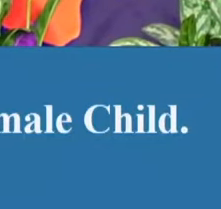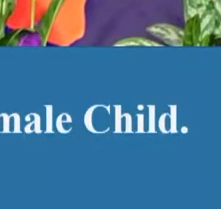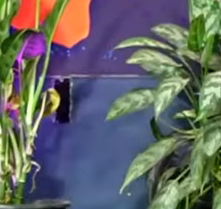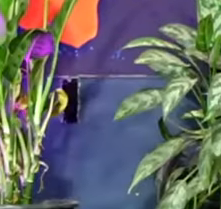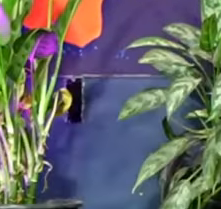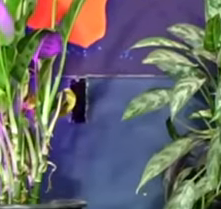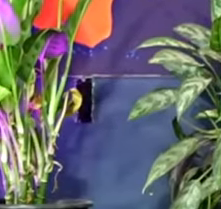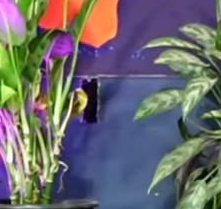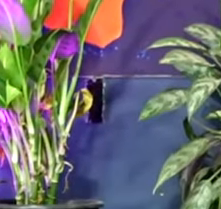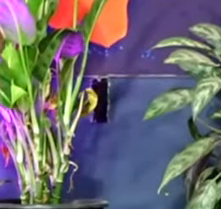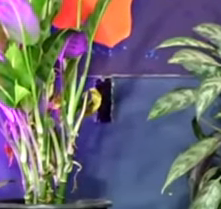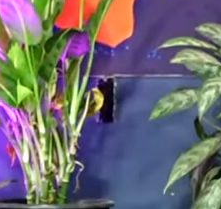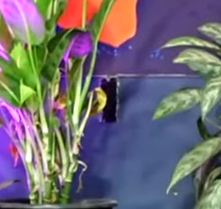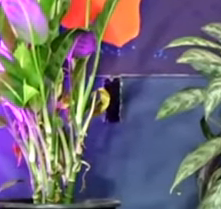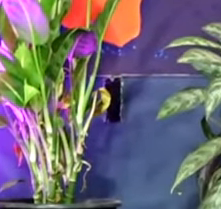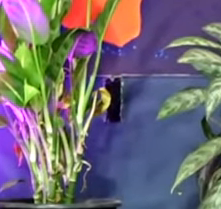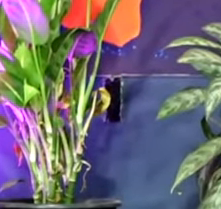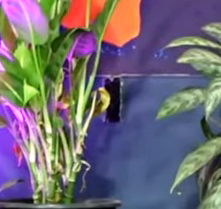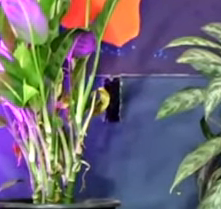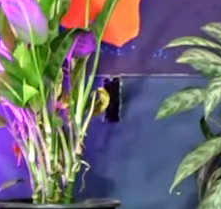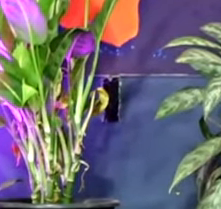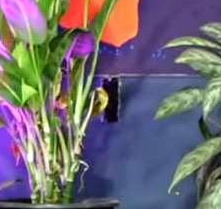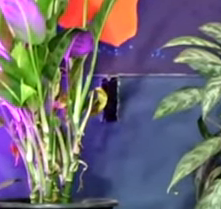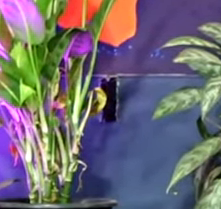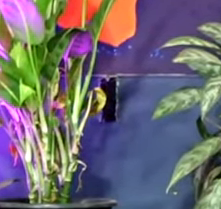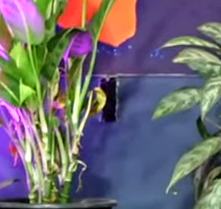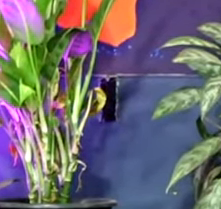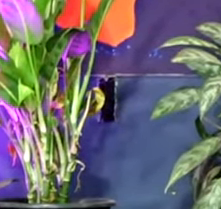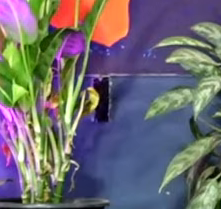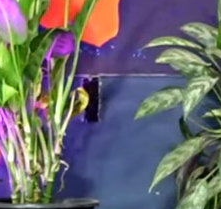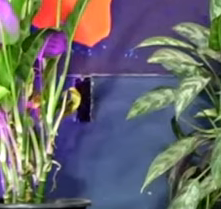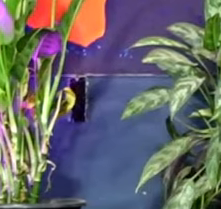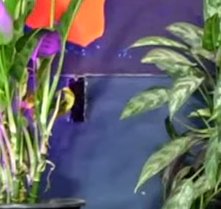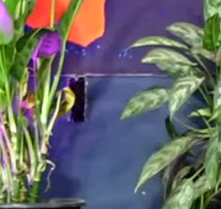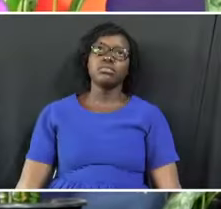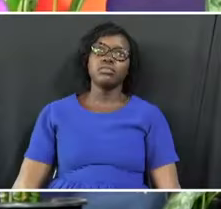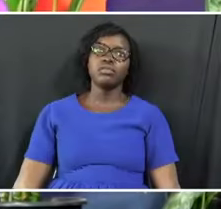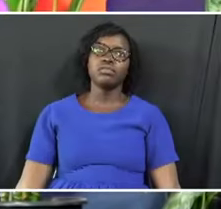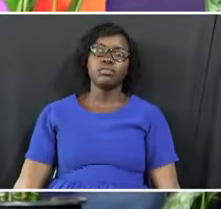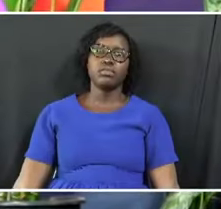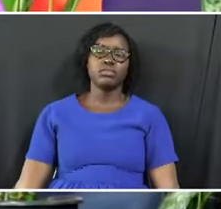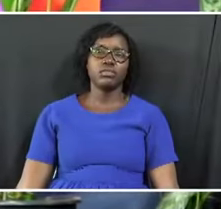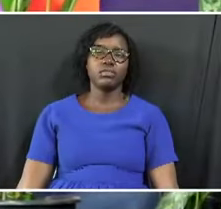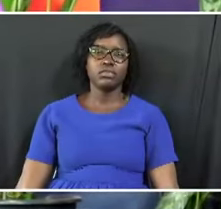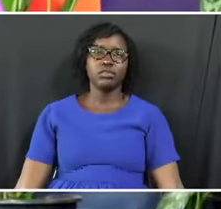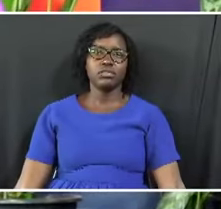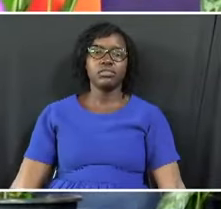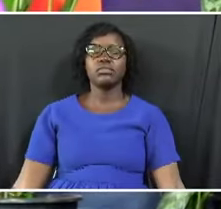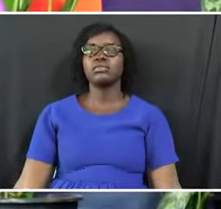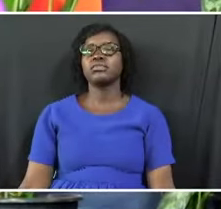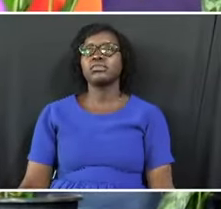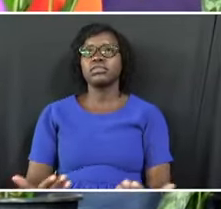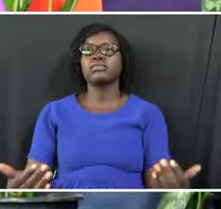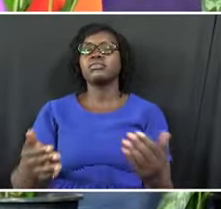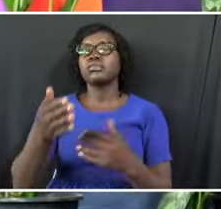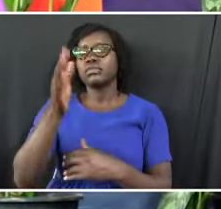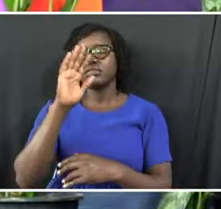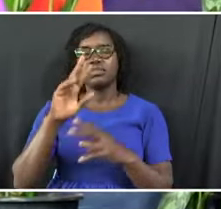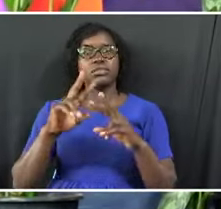Let me say this as I'm bringing this to the cross. That child of God,